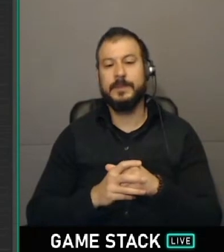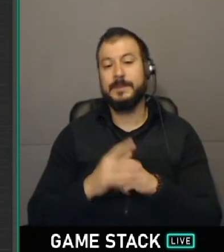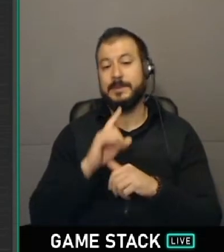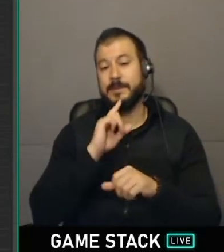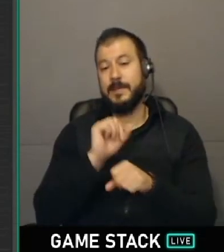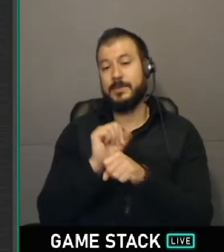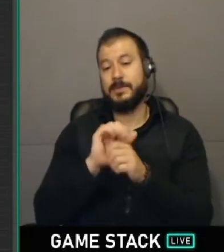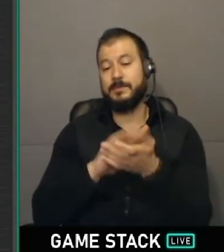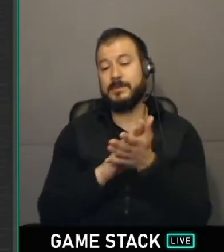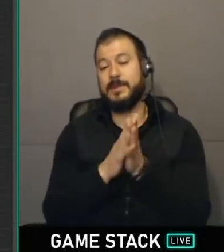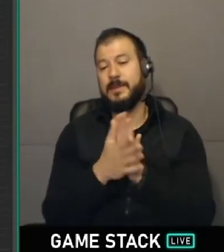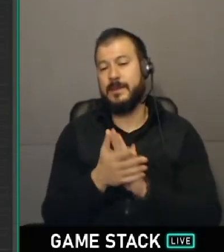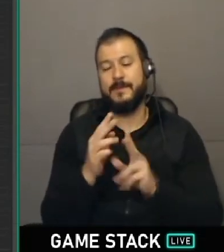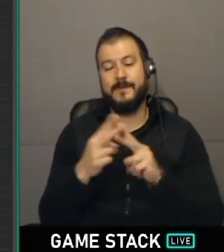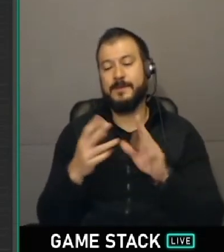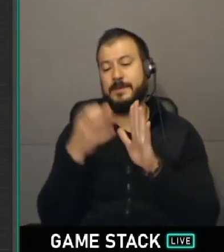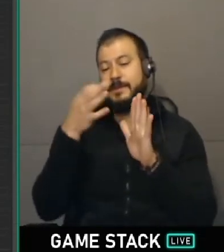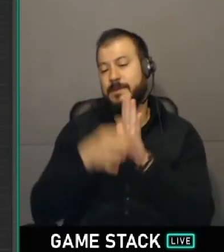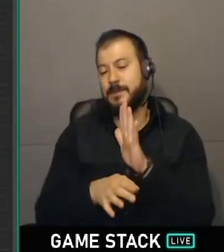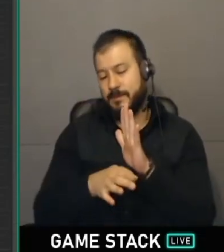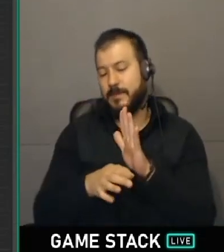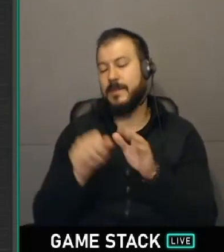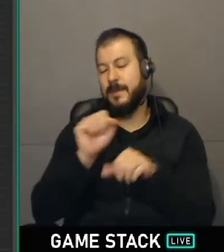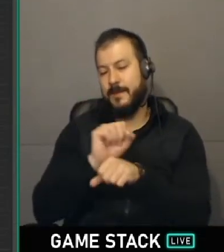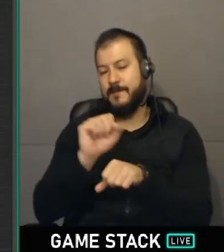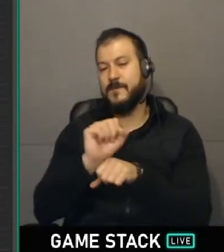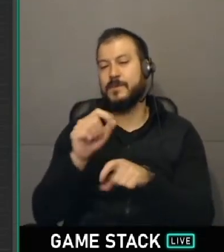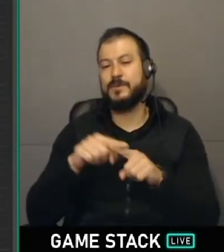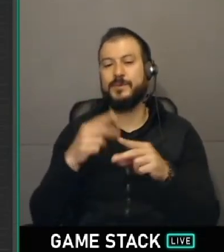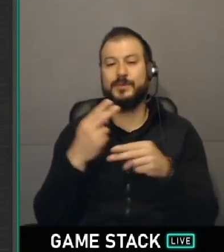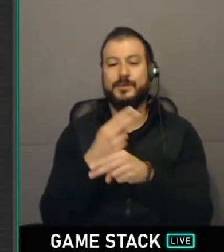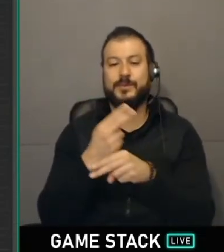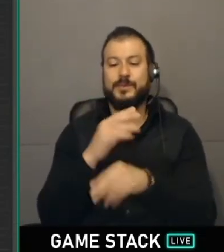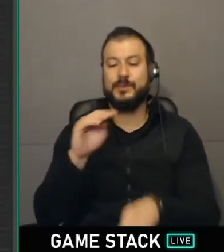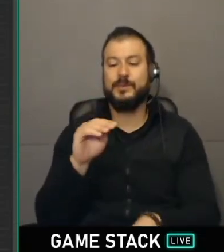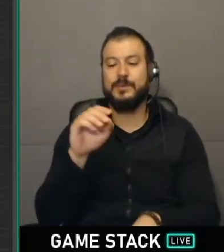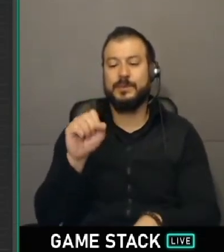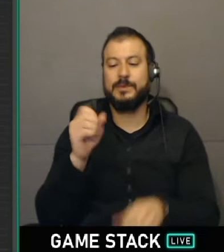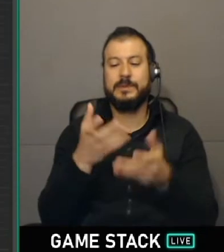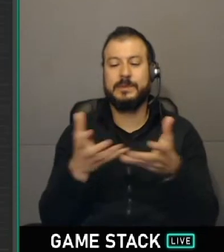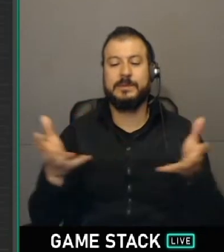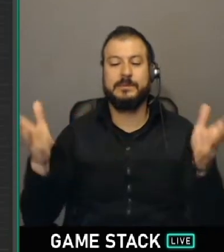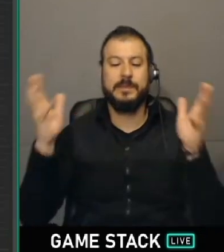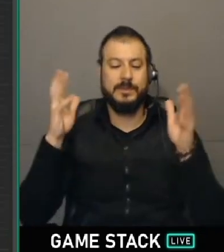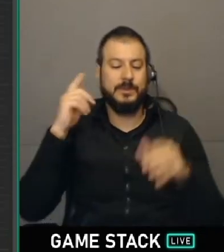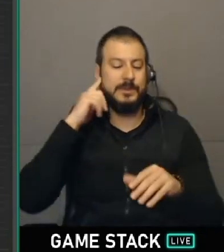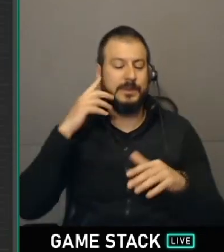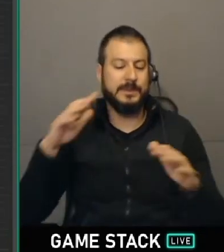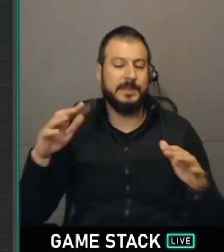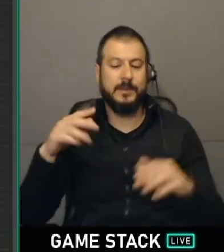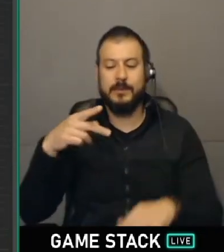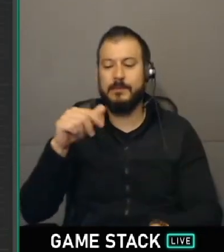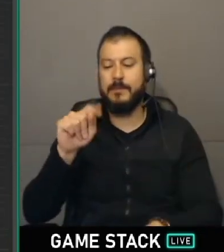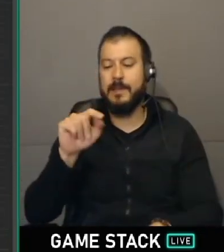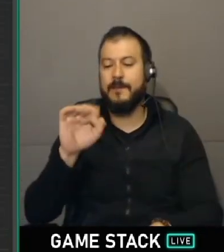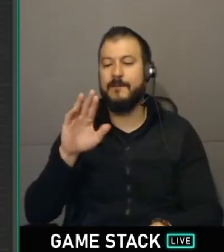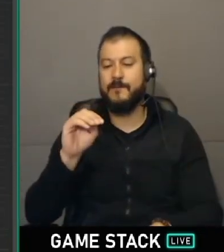a simpler effort to use the Microsoft Spatial Sound platform in this version of